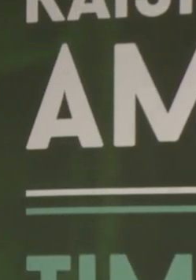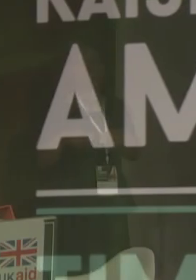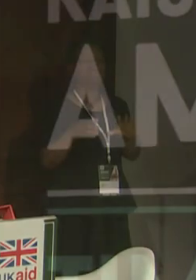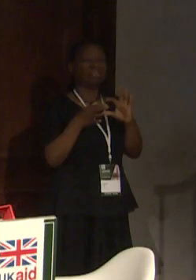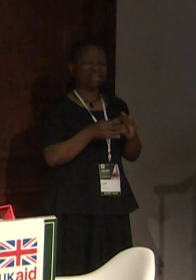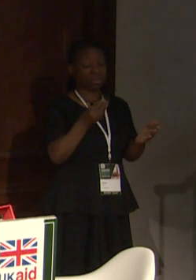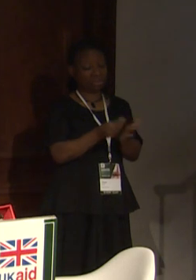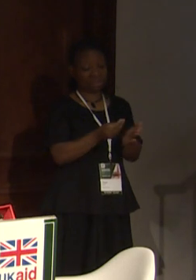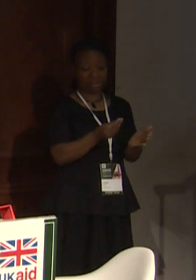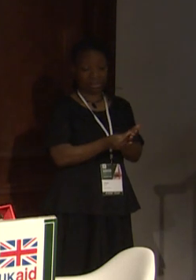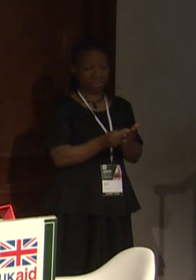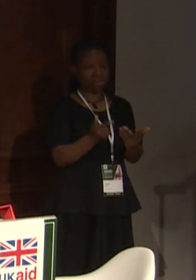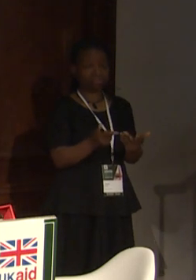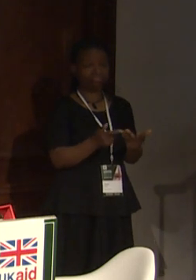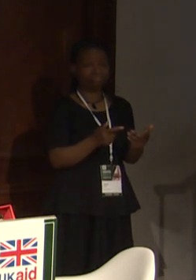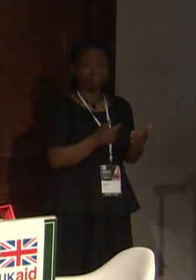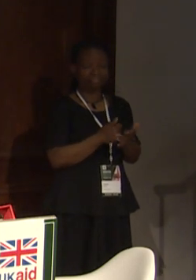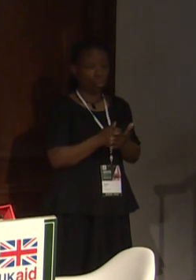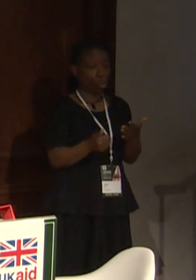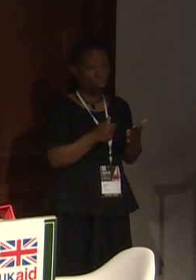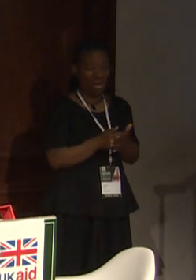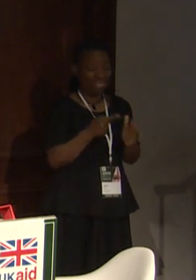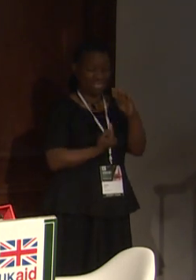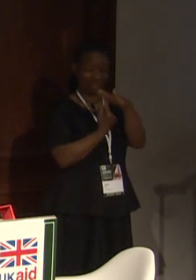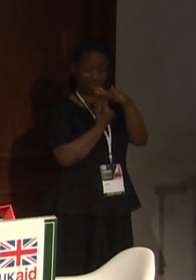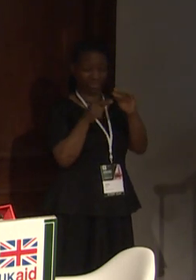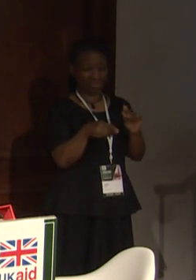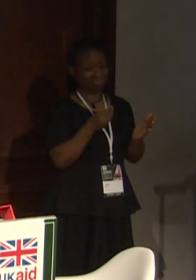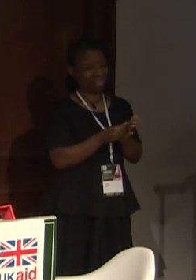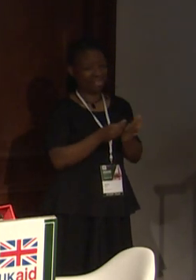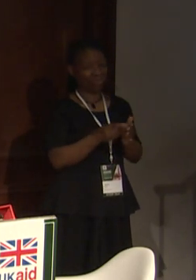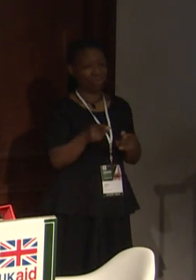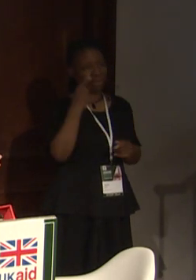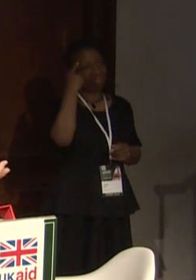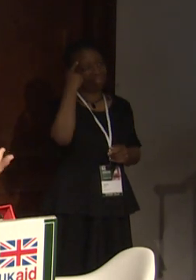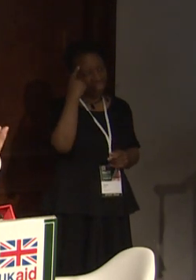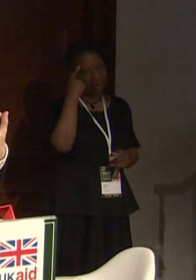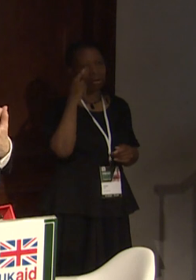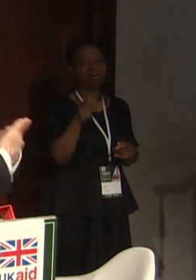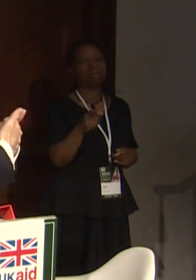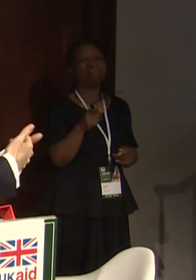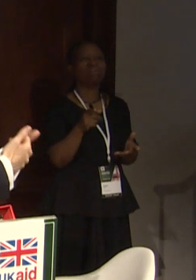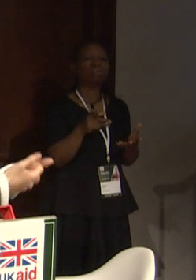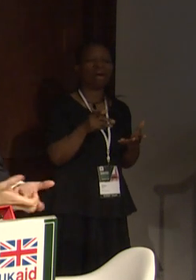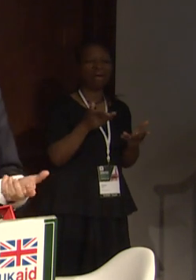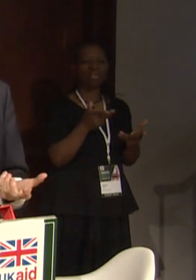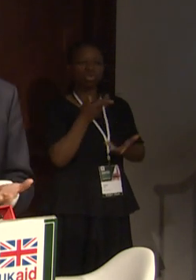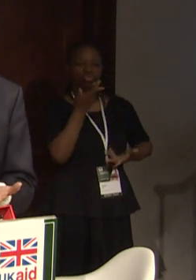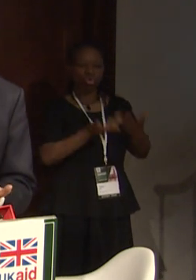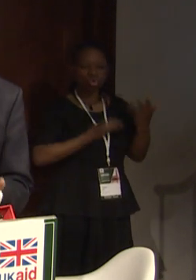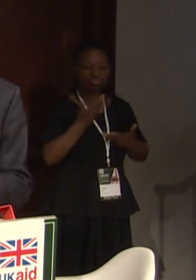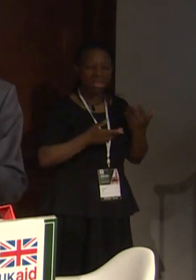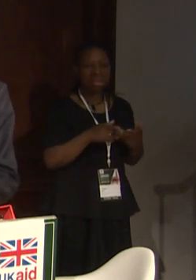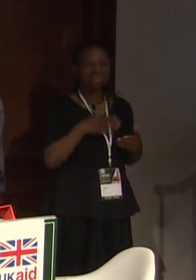money that is always much more limited than we think. Right, again, we like to tell ourselves fairy stories that all we need to do is